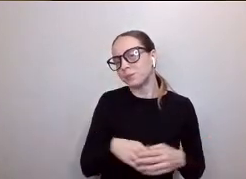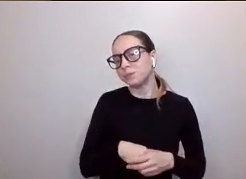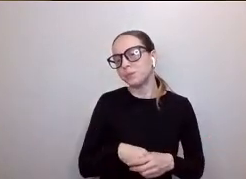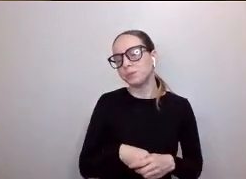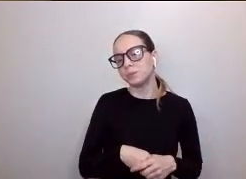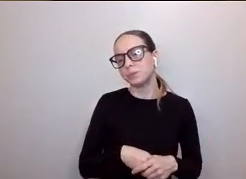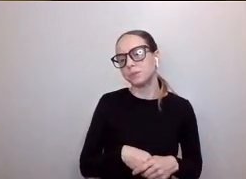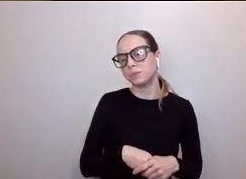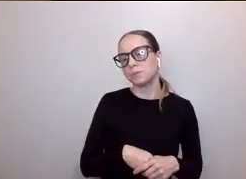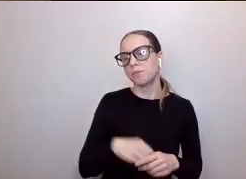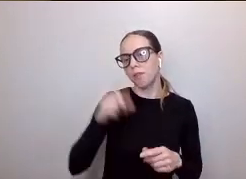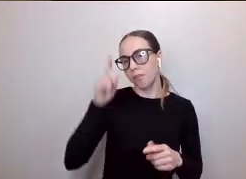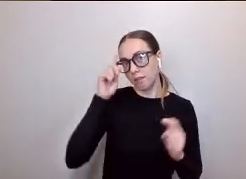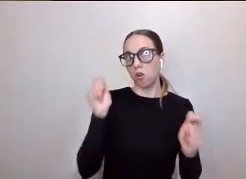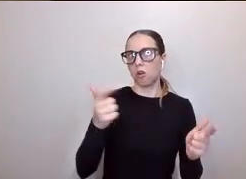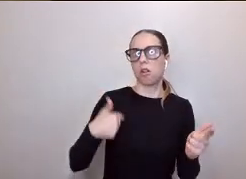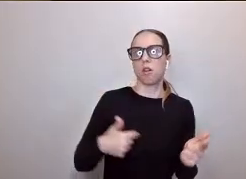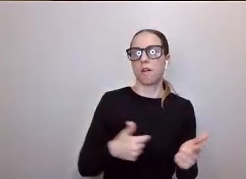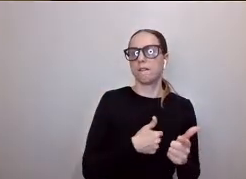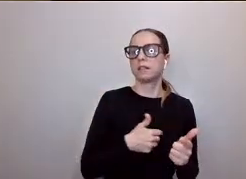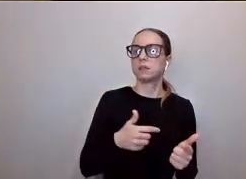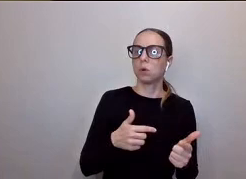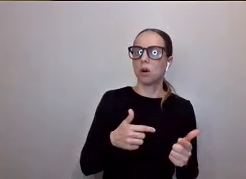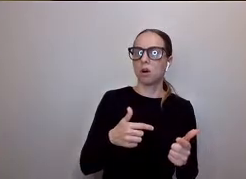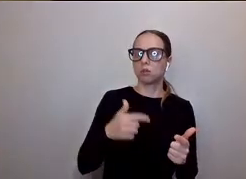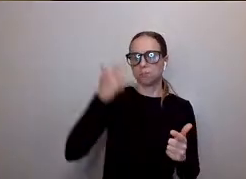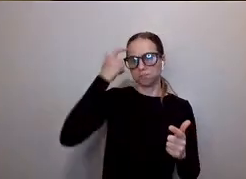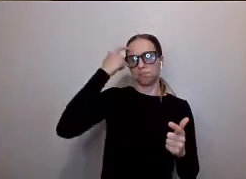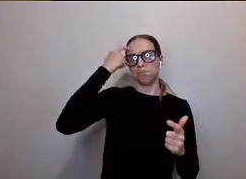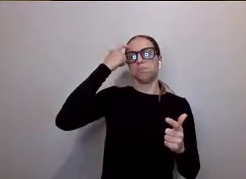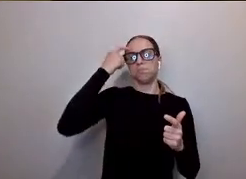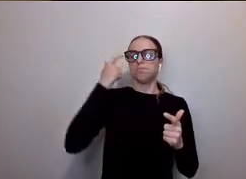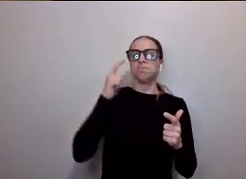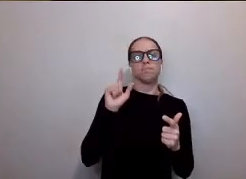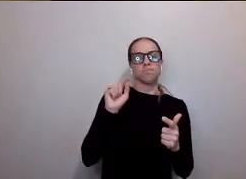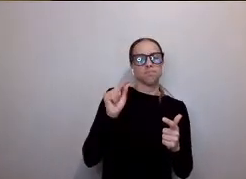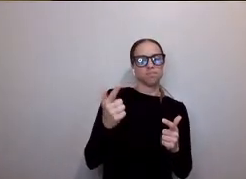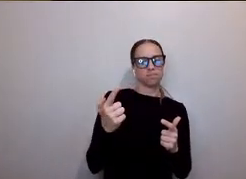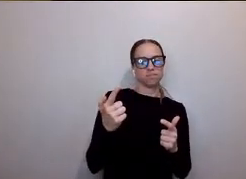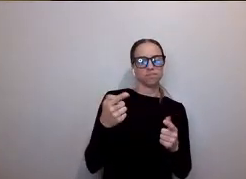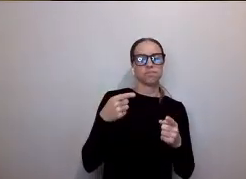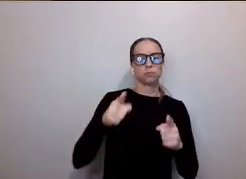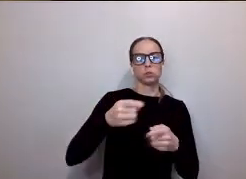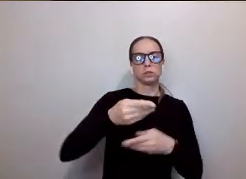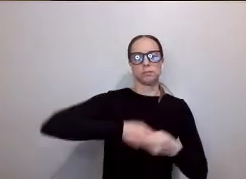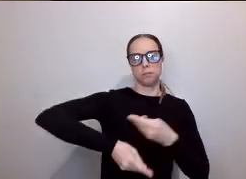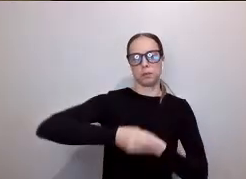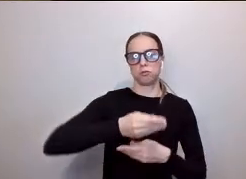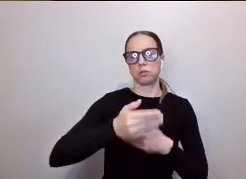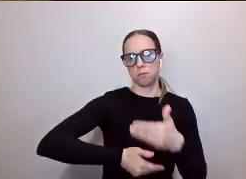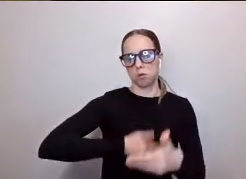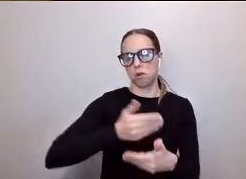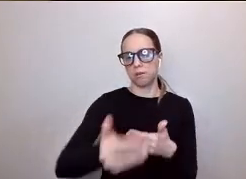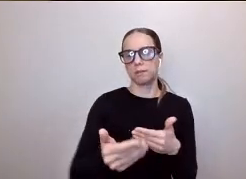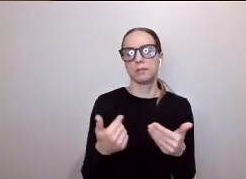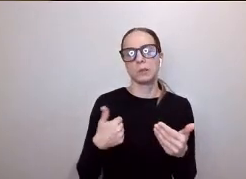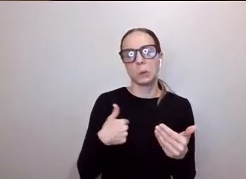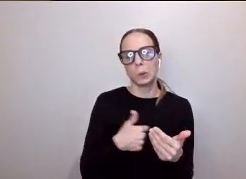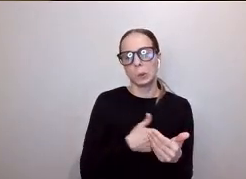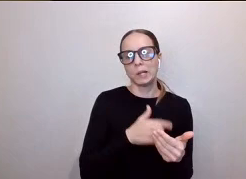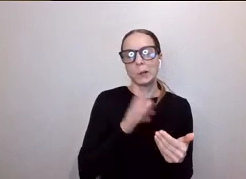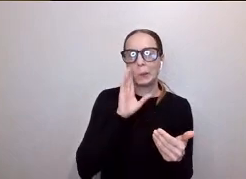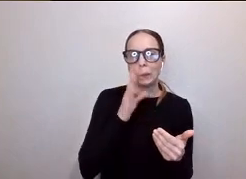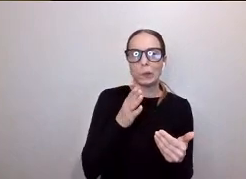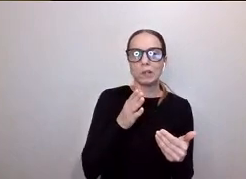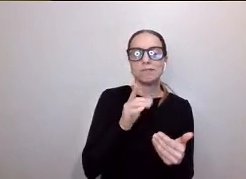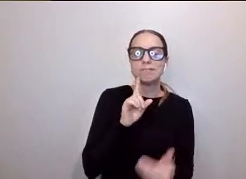very, very mindful in 2021 during the budget process that we were going to be severely limited in